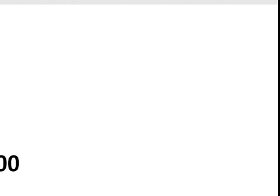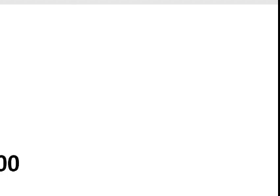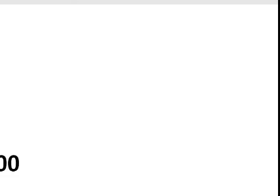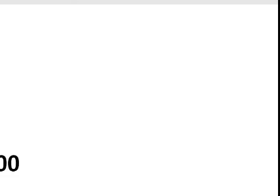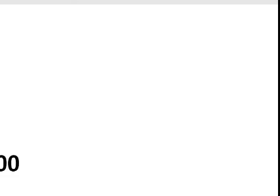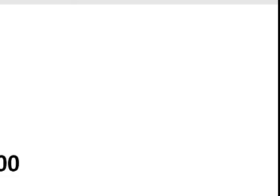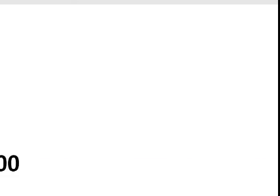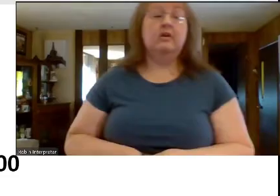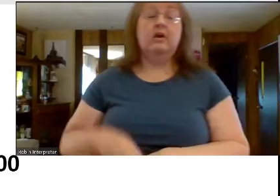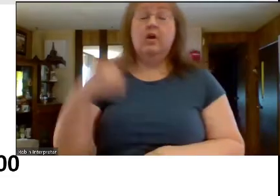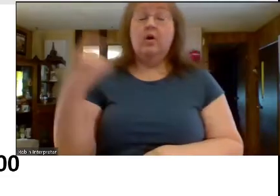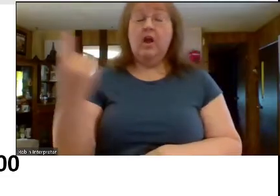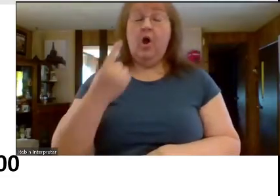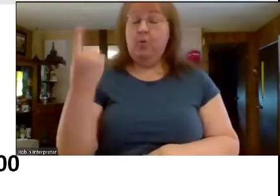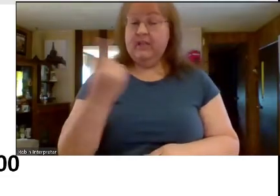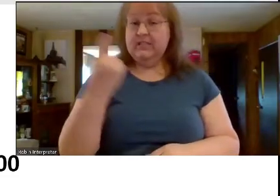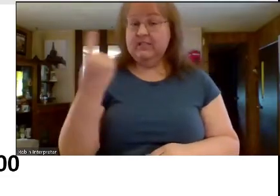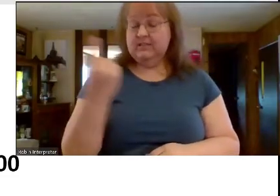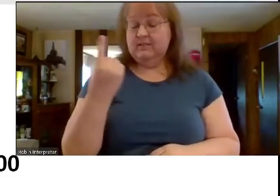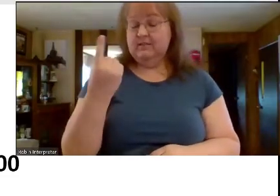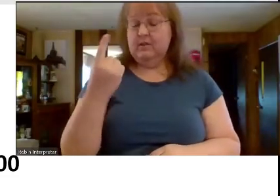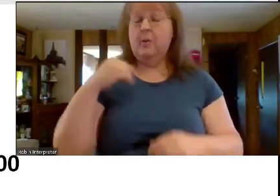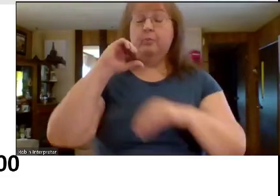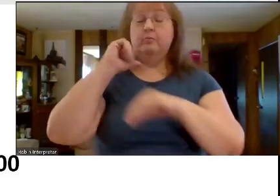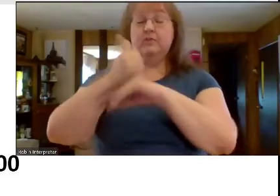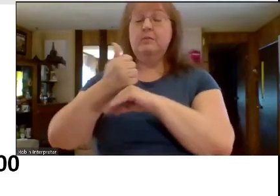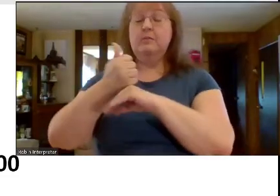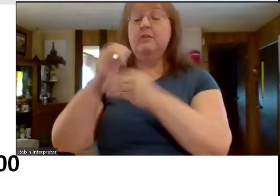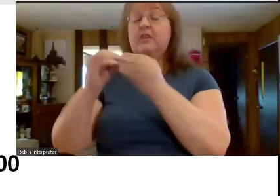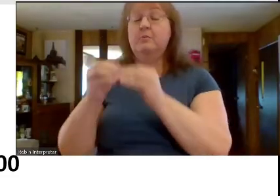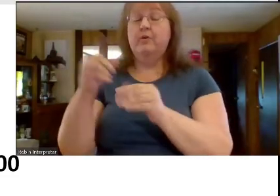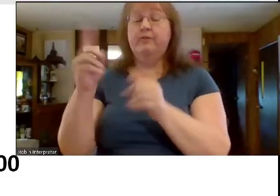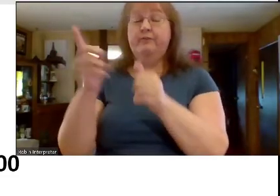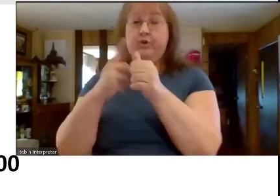Always put the percent over 100. Always.